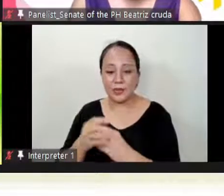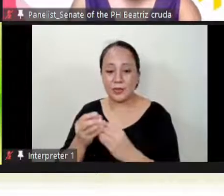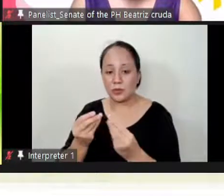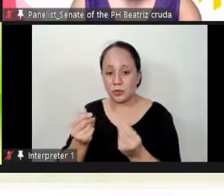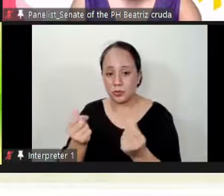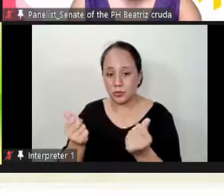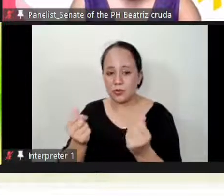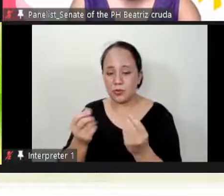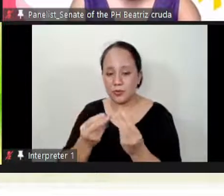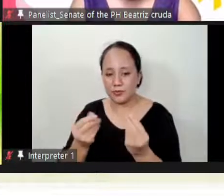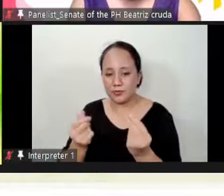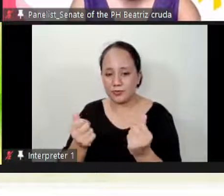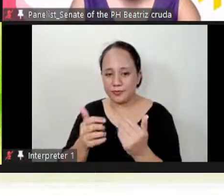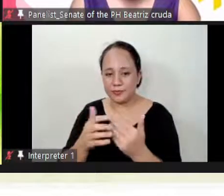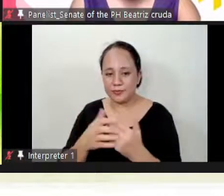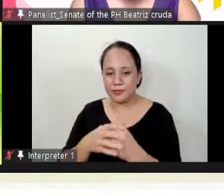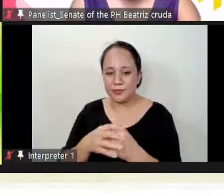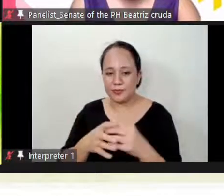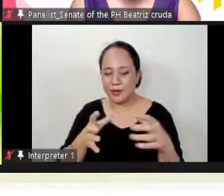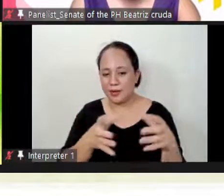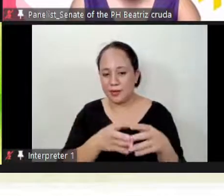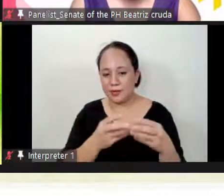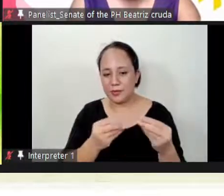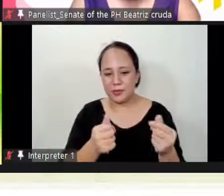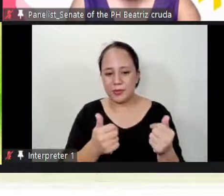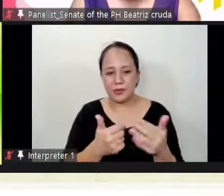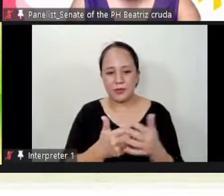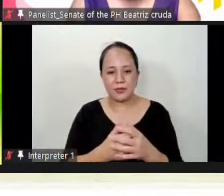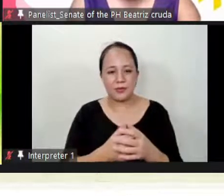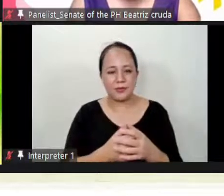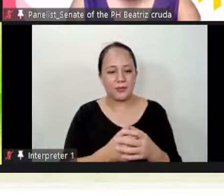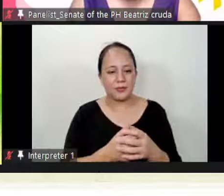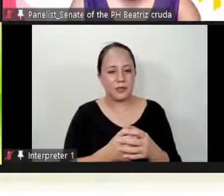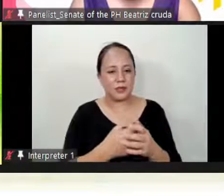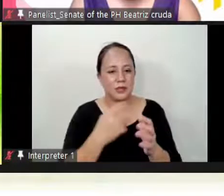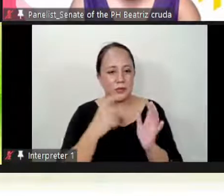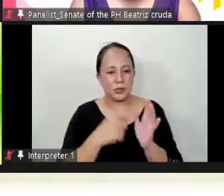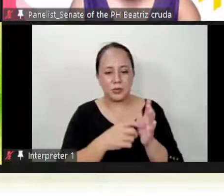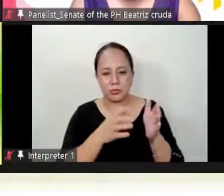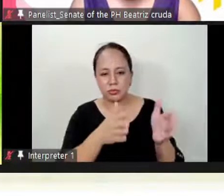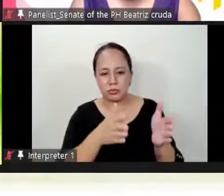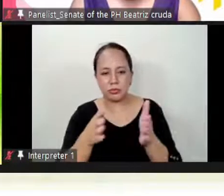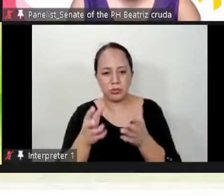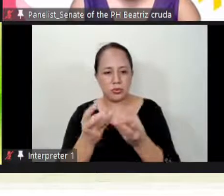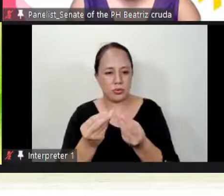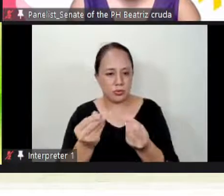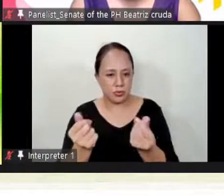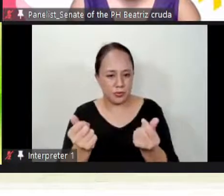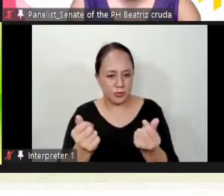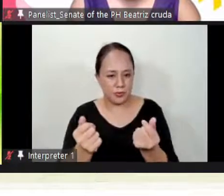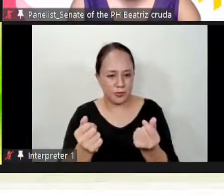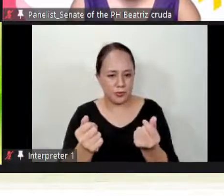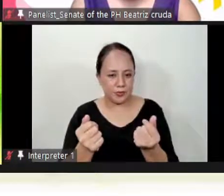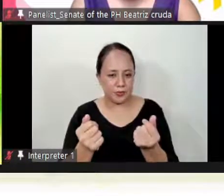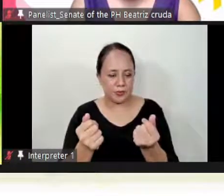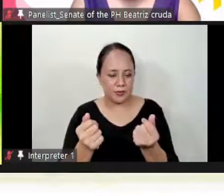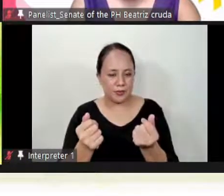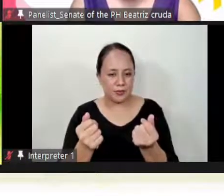side, um, we have identified the modalities of treatment